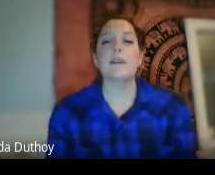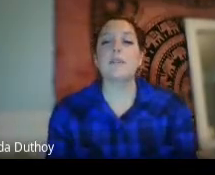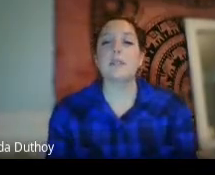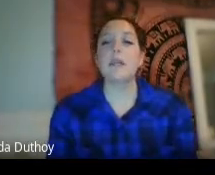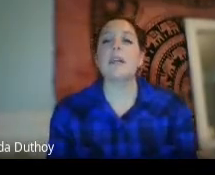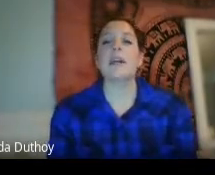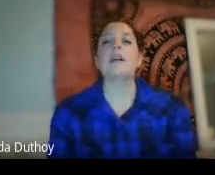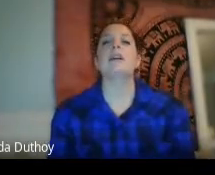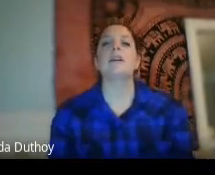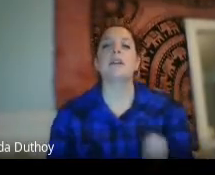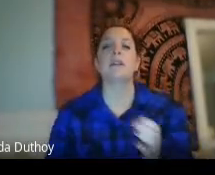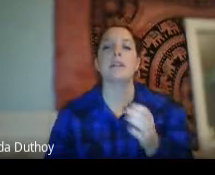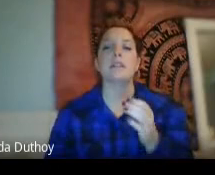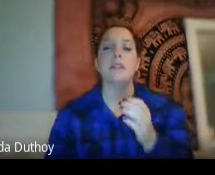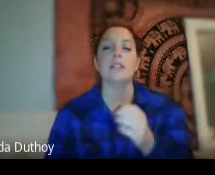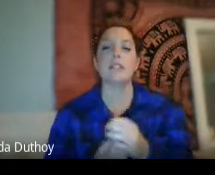Then we have spring.